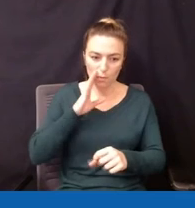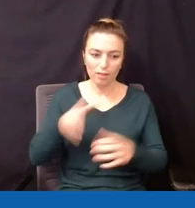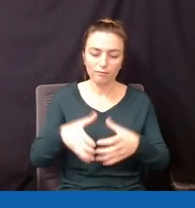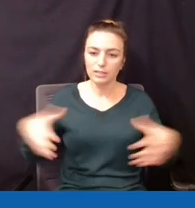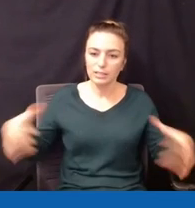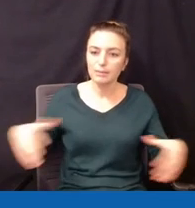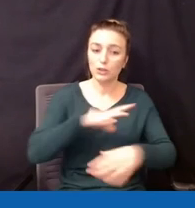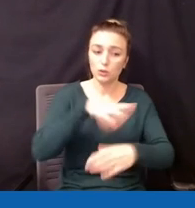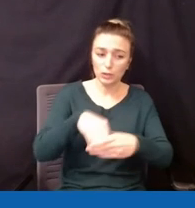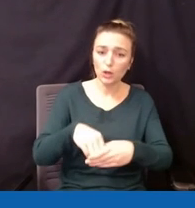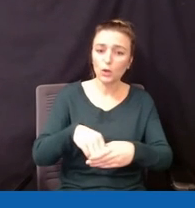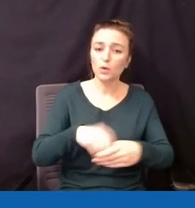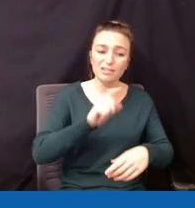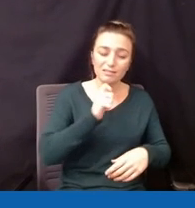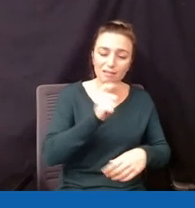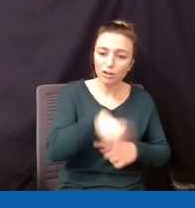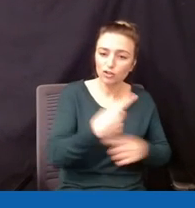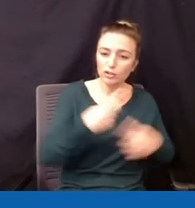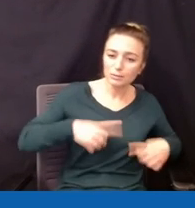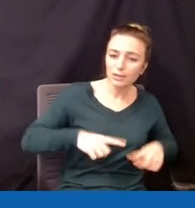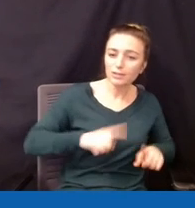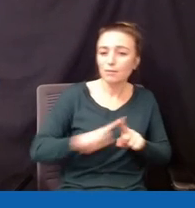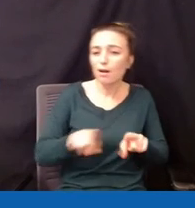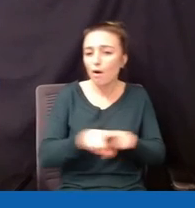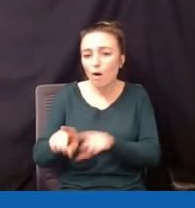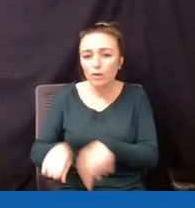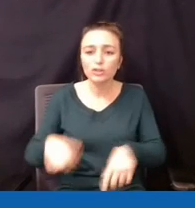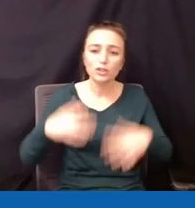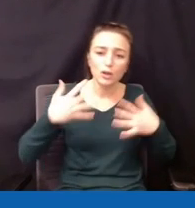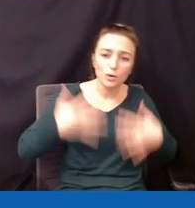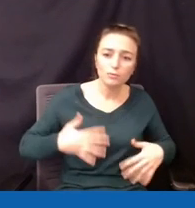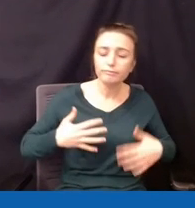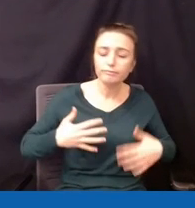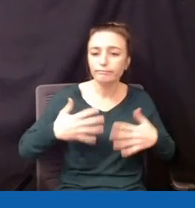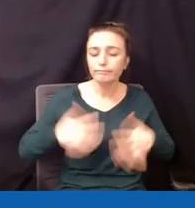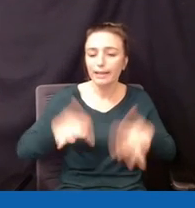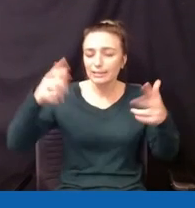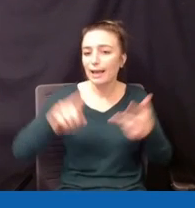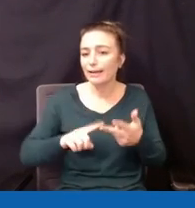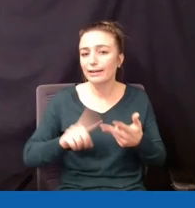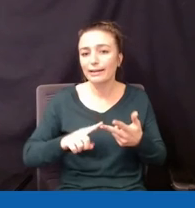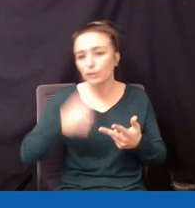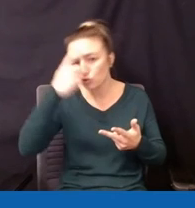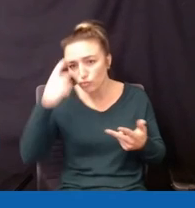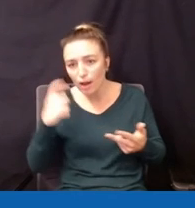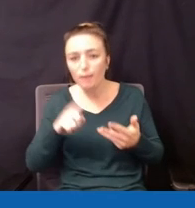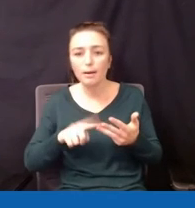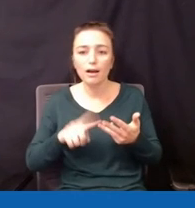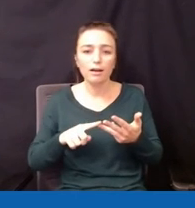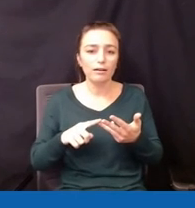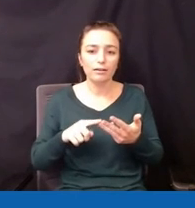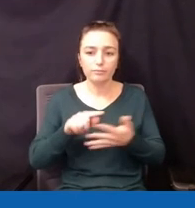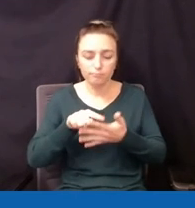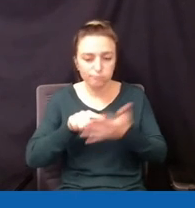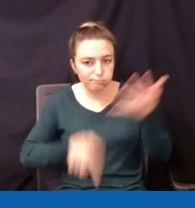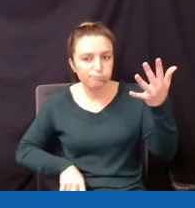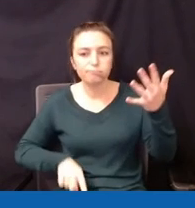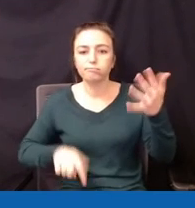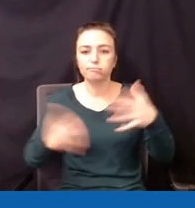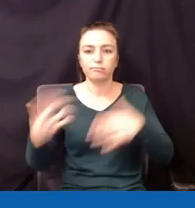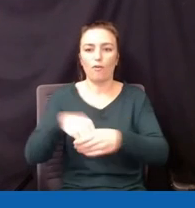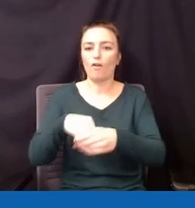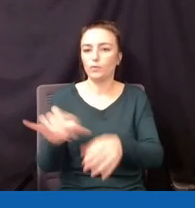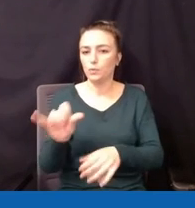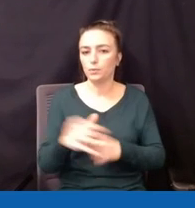problems, trauma, youth mental health problems, and harmful drinking. So really quickly, because I know we're tight on time, this all sounds